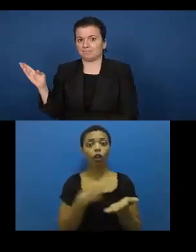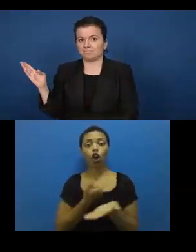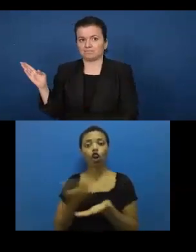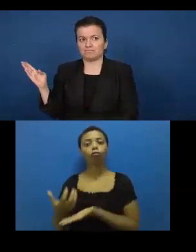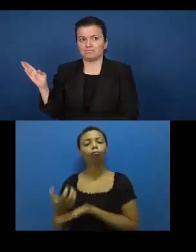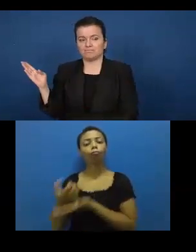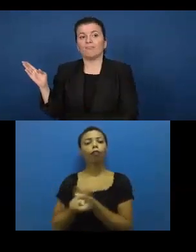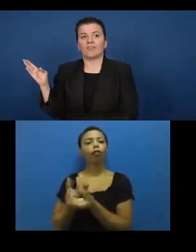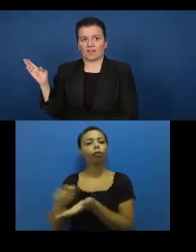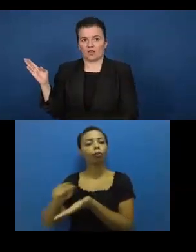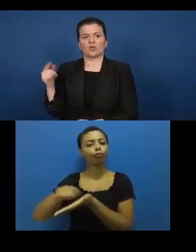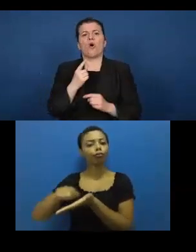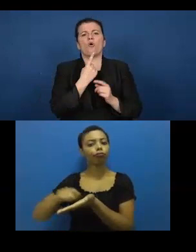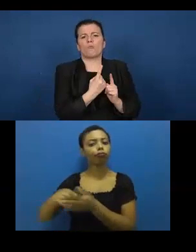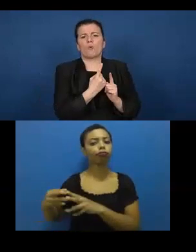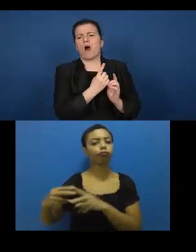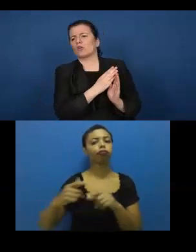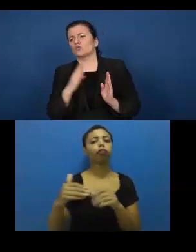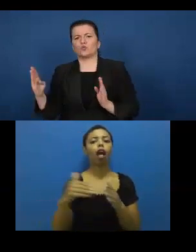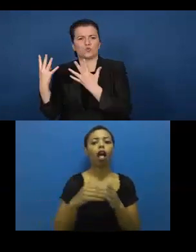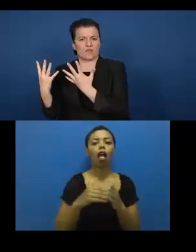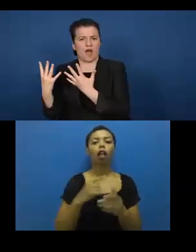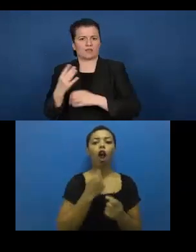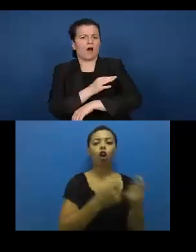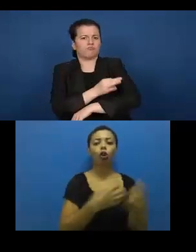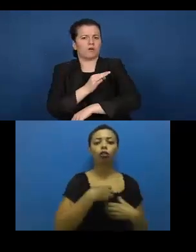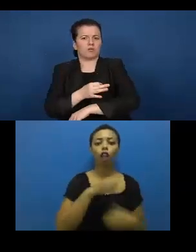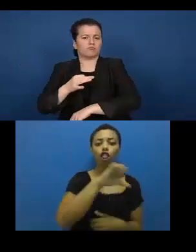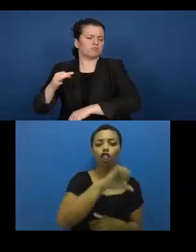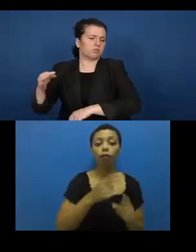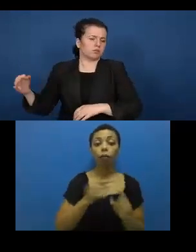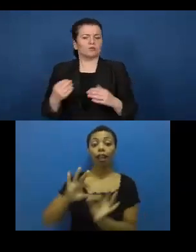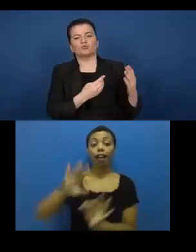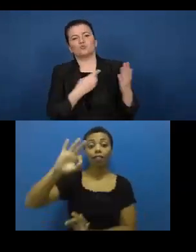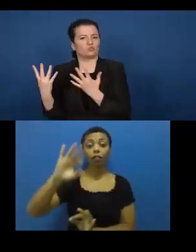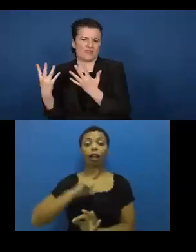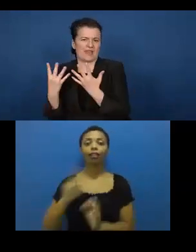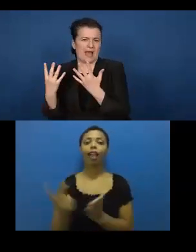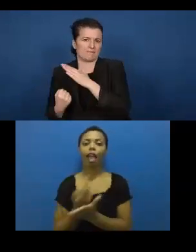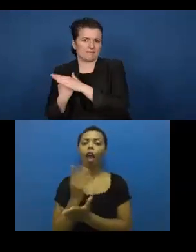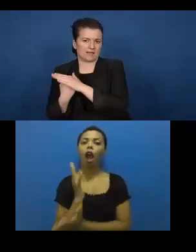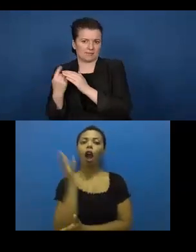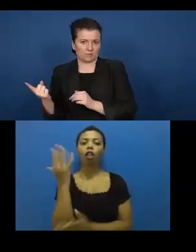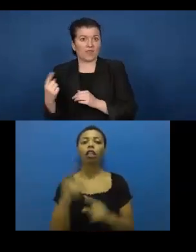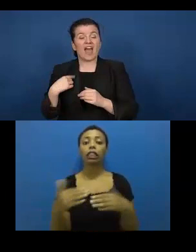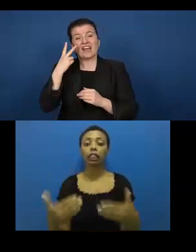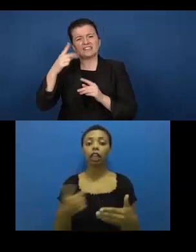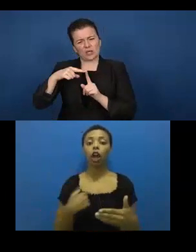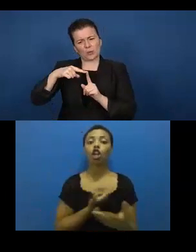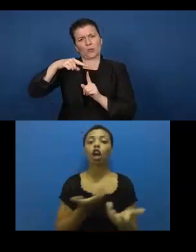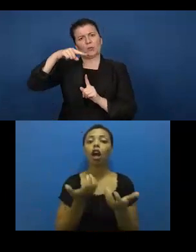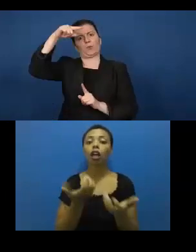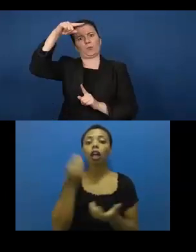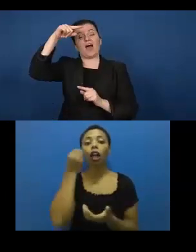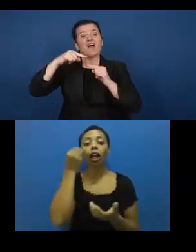be 1 up to 9. On the vertical axis, there is the error rate. So we want this error rate number to be low,